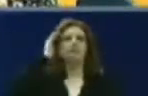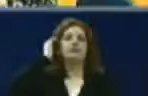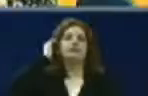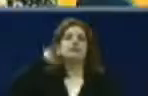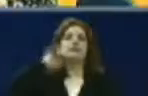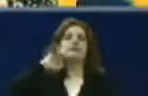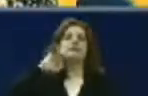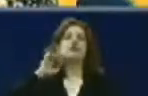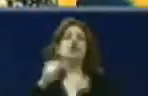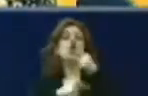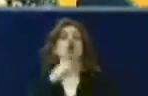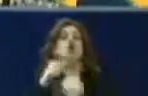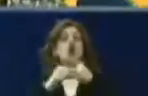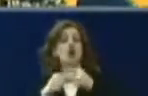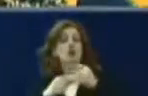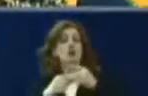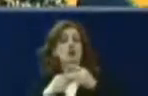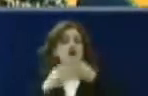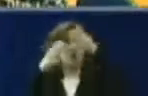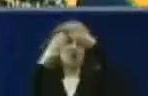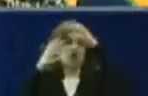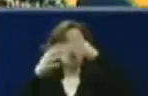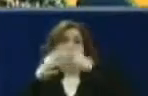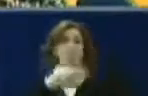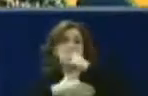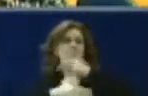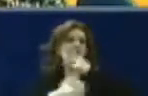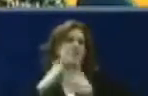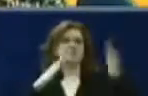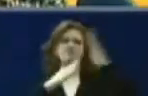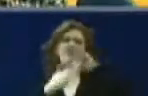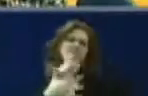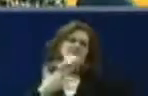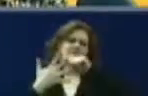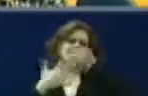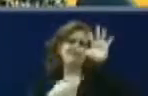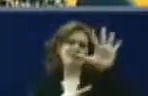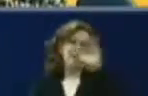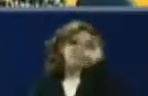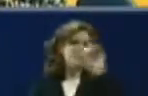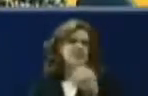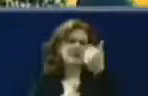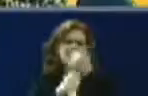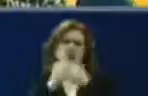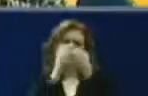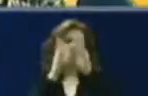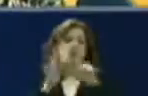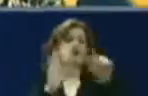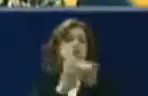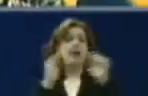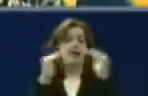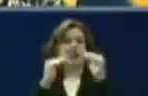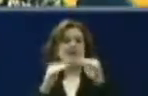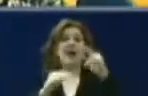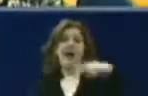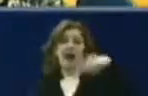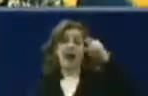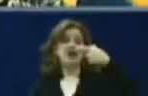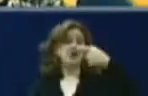Global Scholars Program is for the top 5% of our students in each grade level. You have to have a high